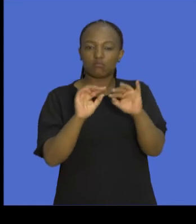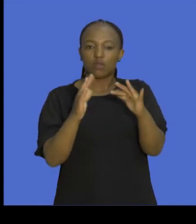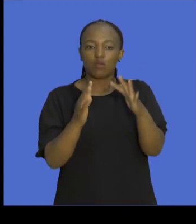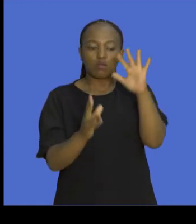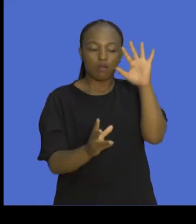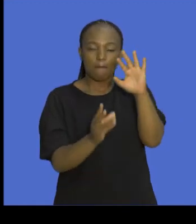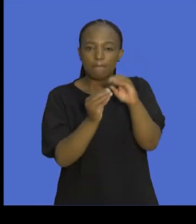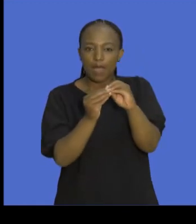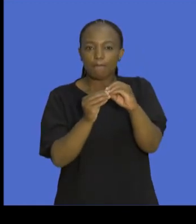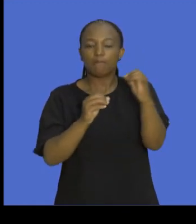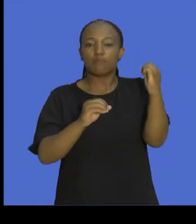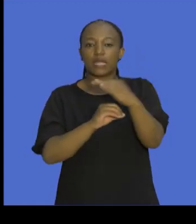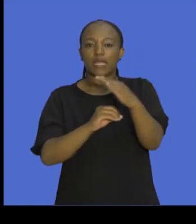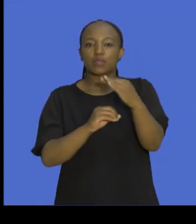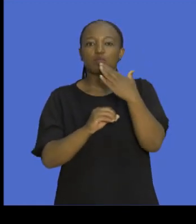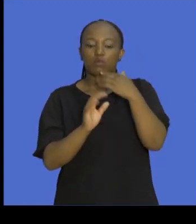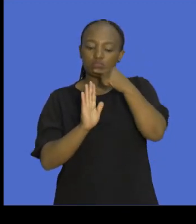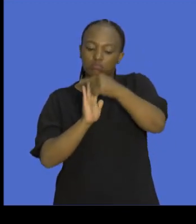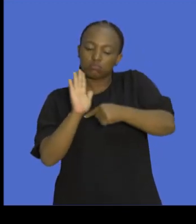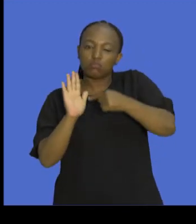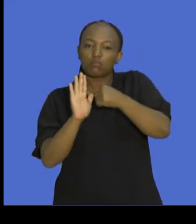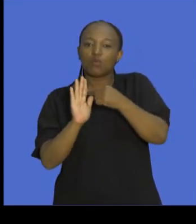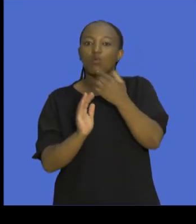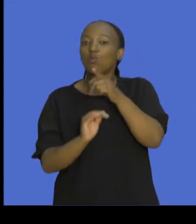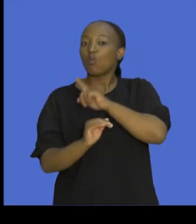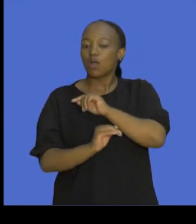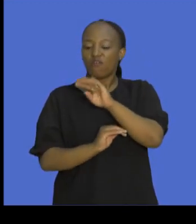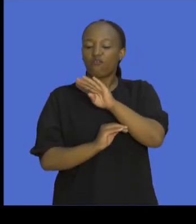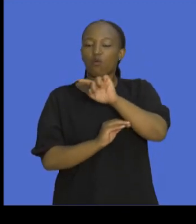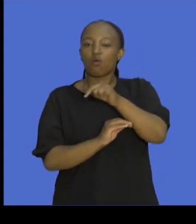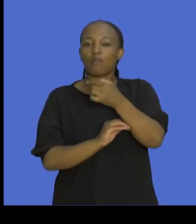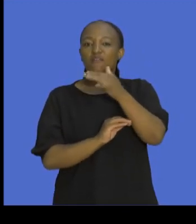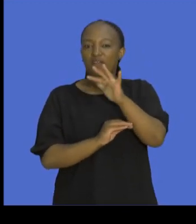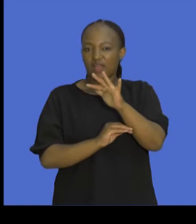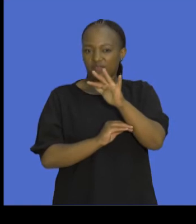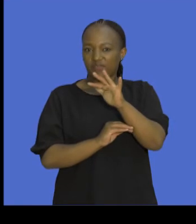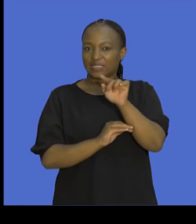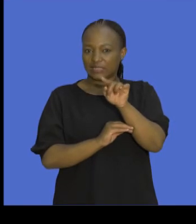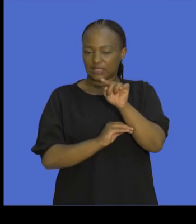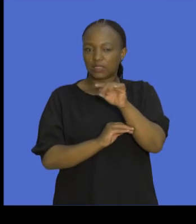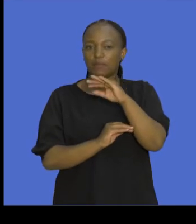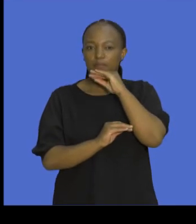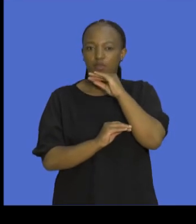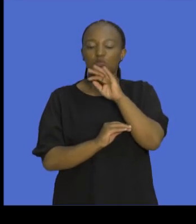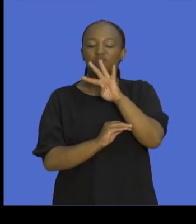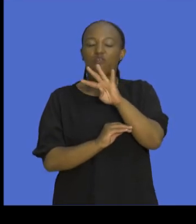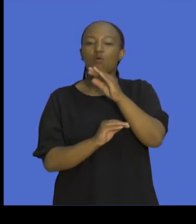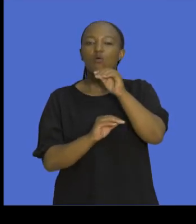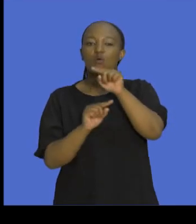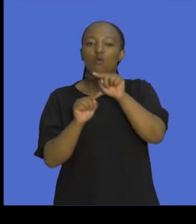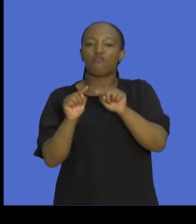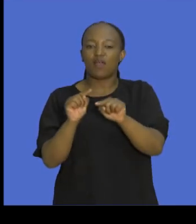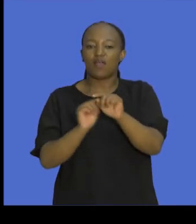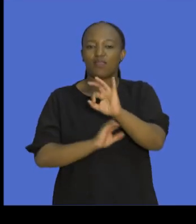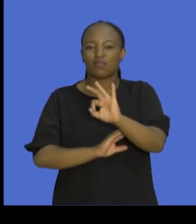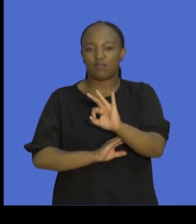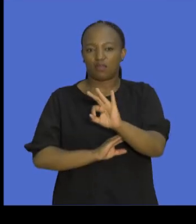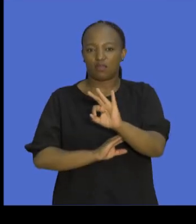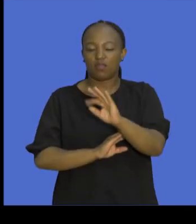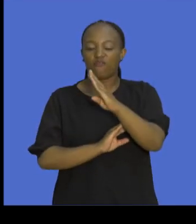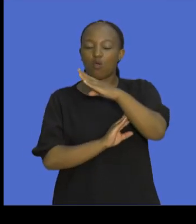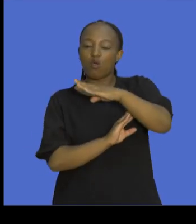the total current in the circuit, which is 4.5 amperes. That gives us 4 over 3, which